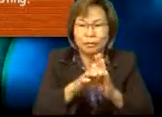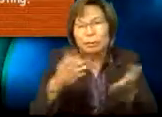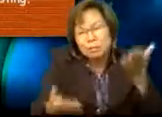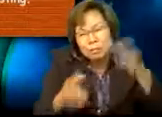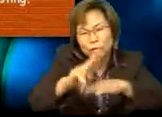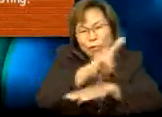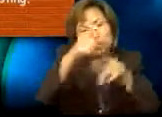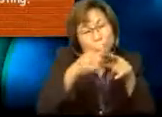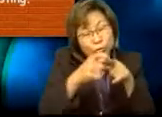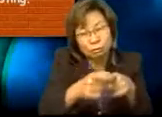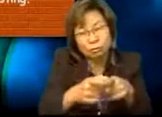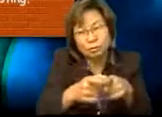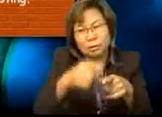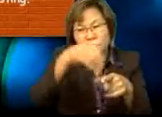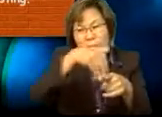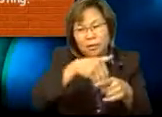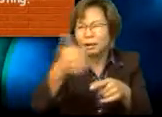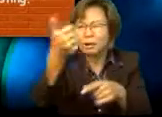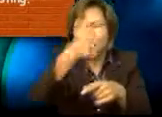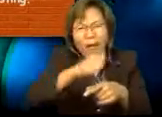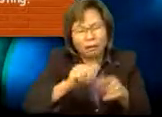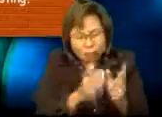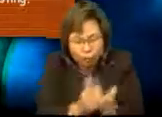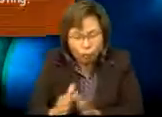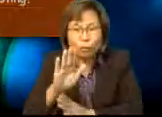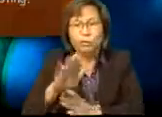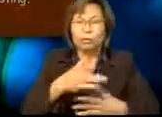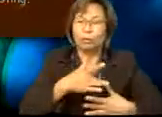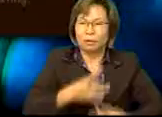any order you like to make your description interesting.